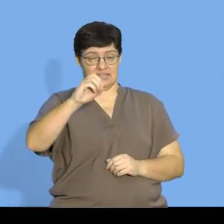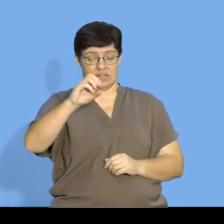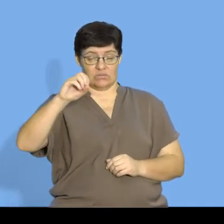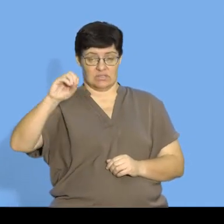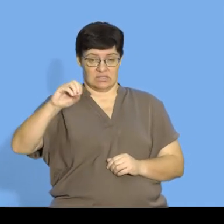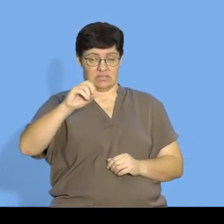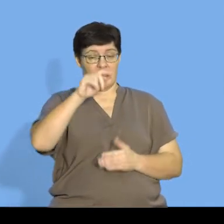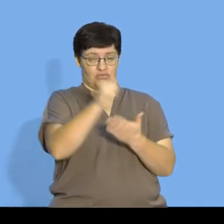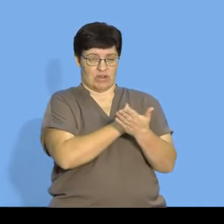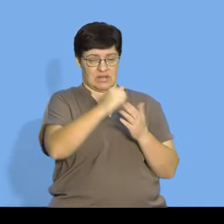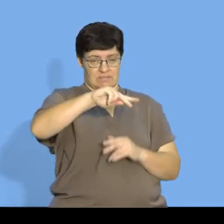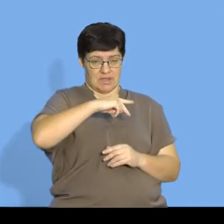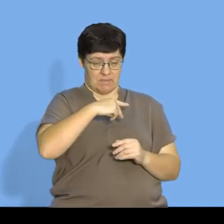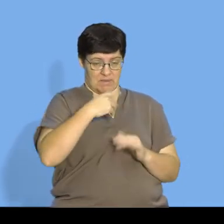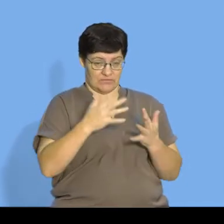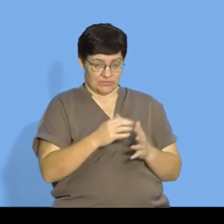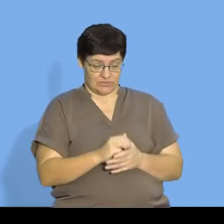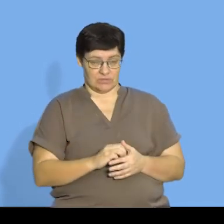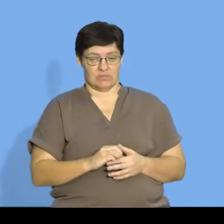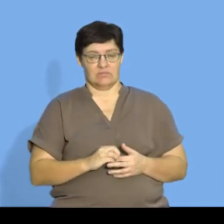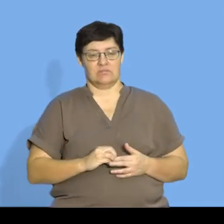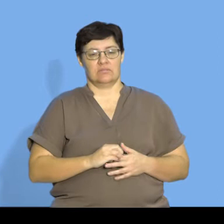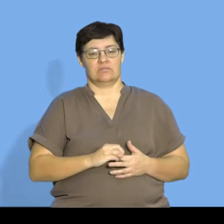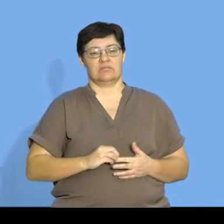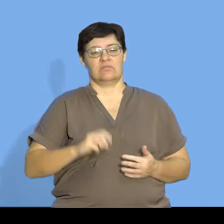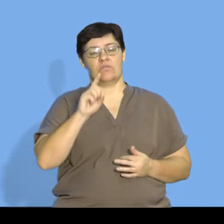is 180,000. Let's do that calculation.